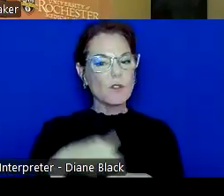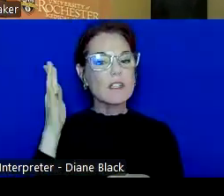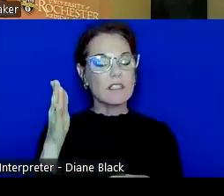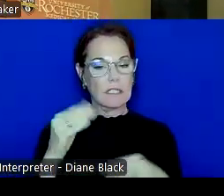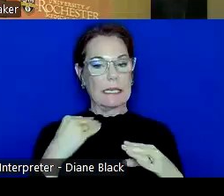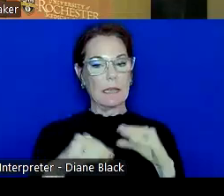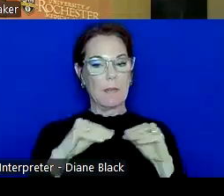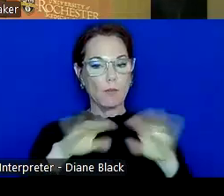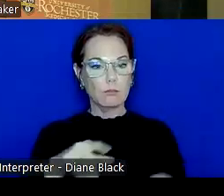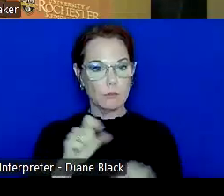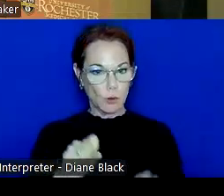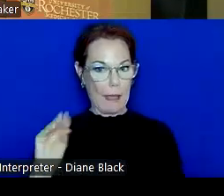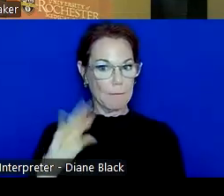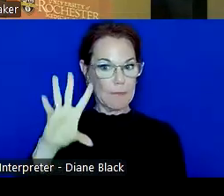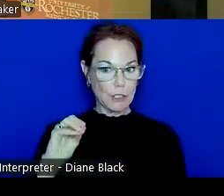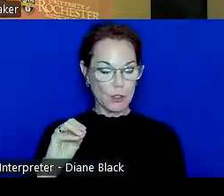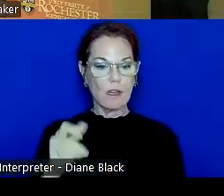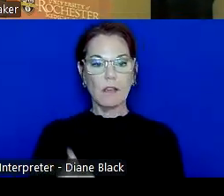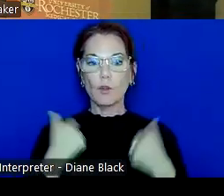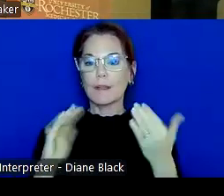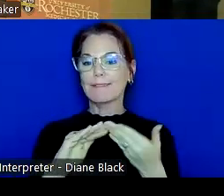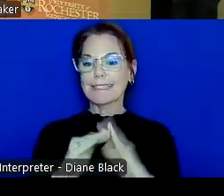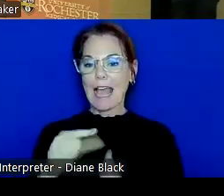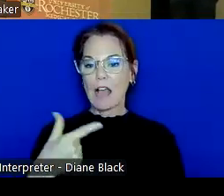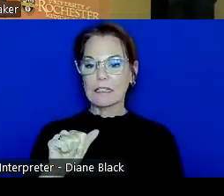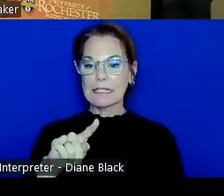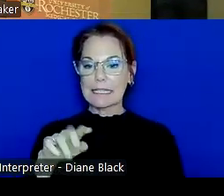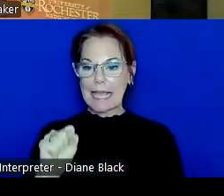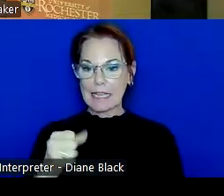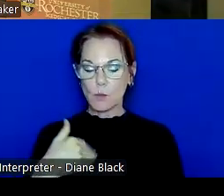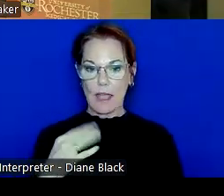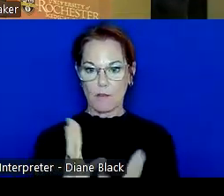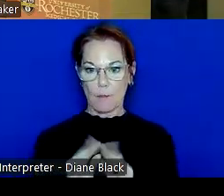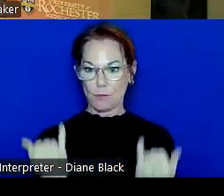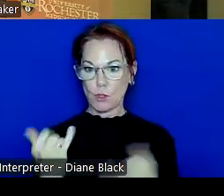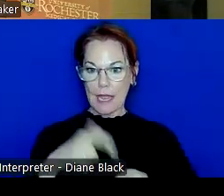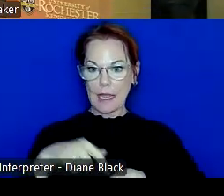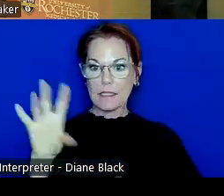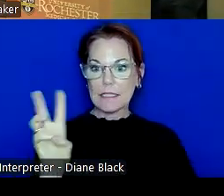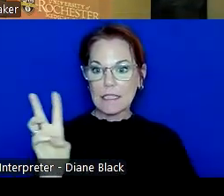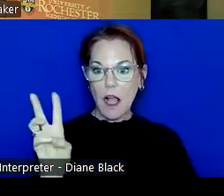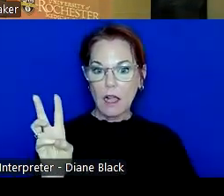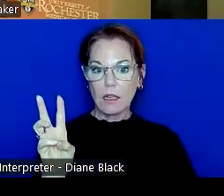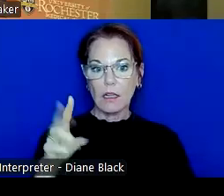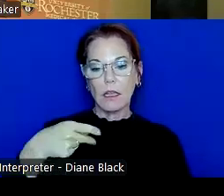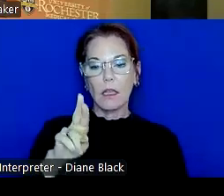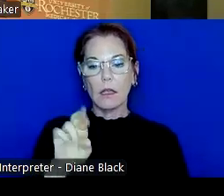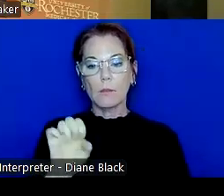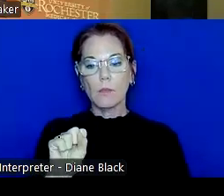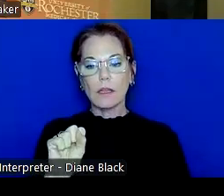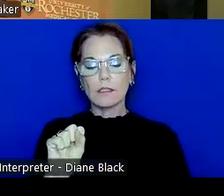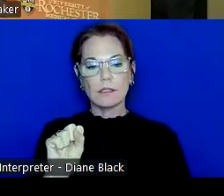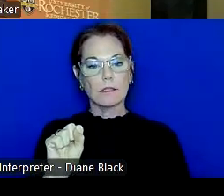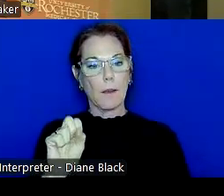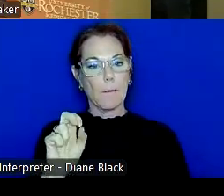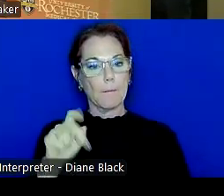quick picture. If you live in the town of Gates, there is a forum today at 6 o'clock at Gates Presbyterian Church on literally